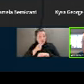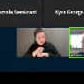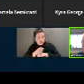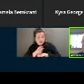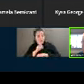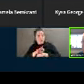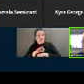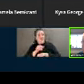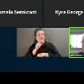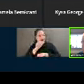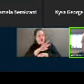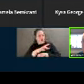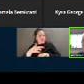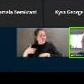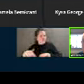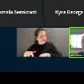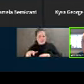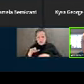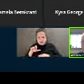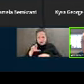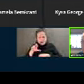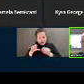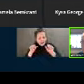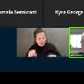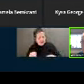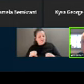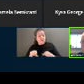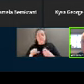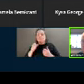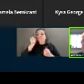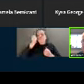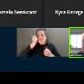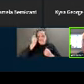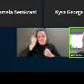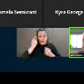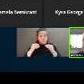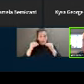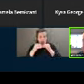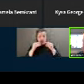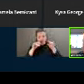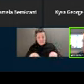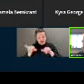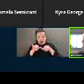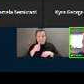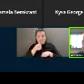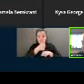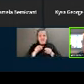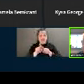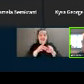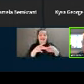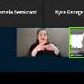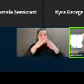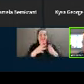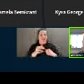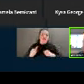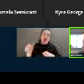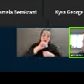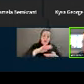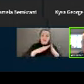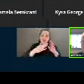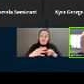faith leader in your community. And it's really more common for you as a leader in that community to step